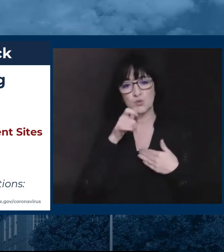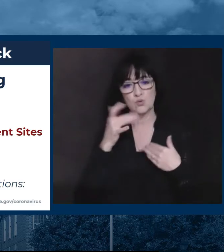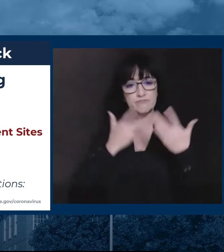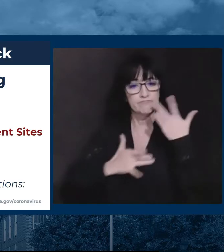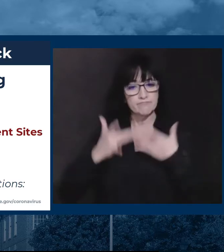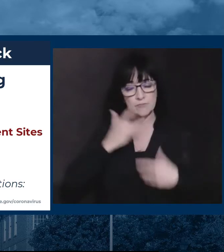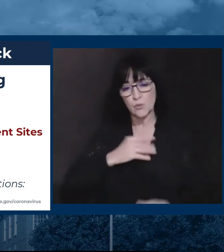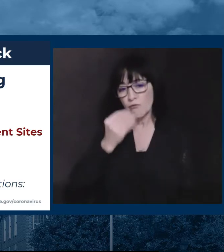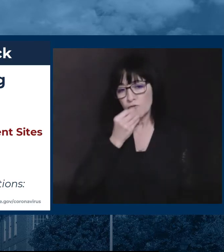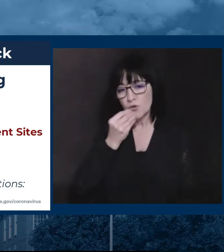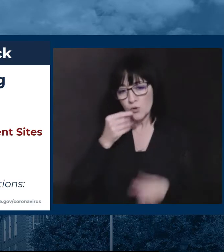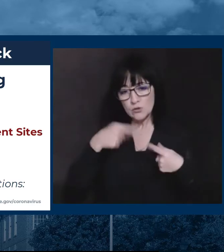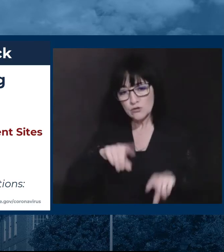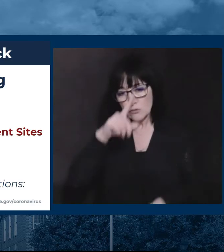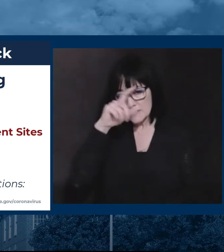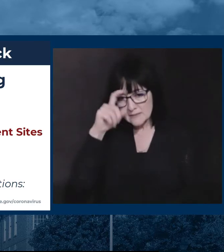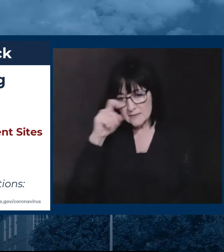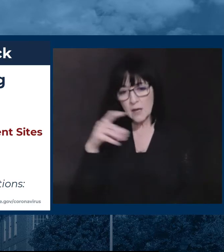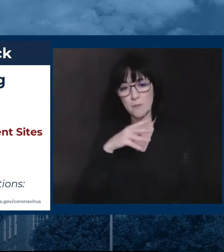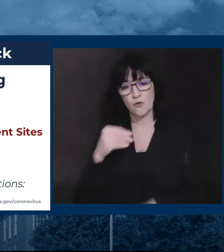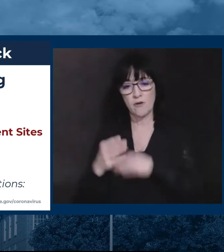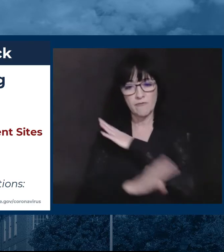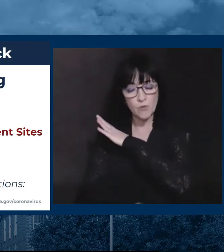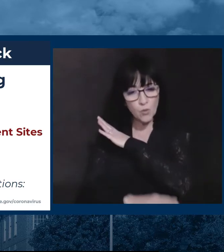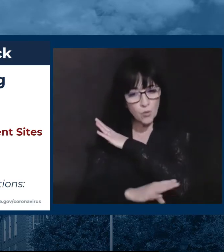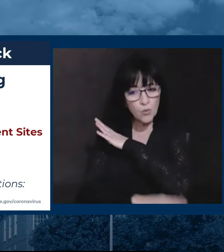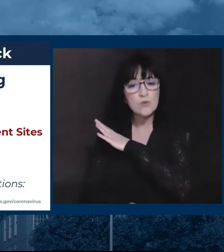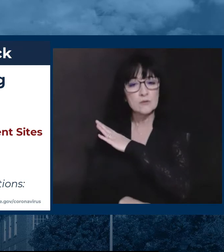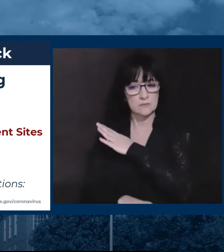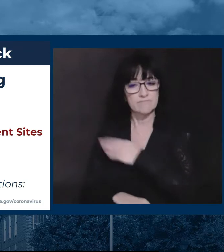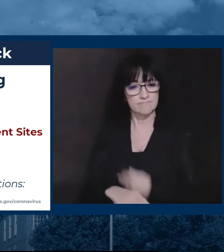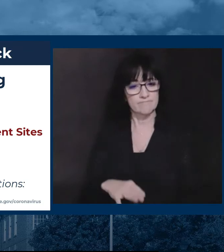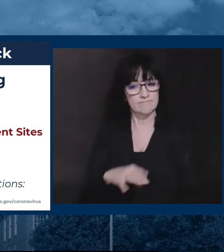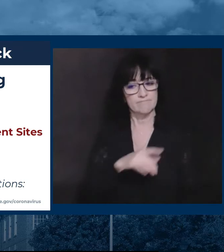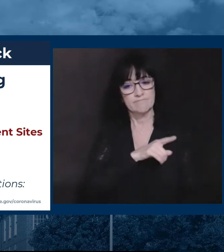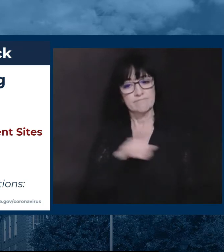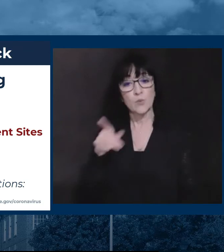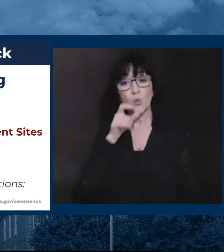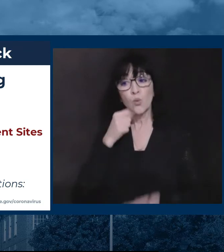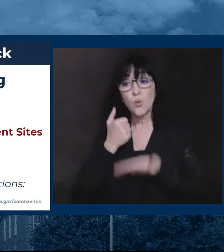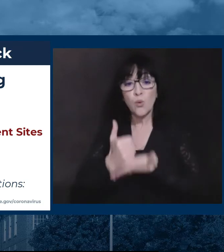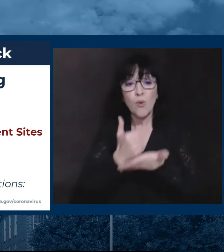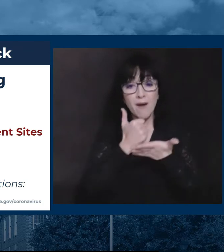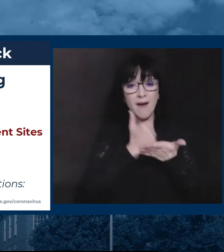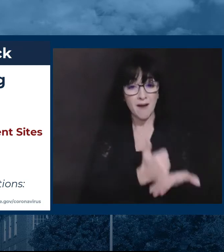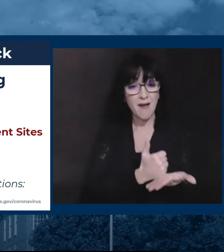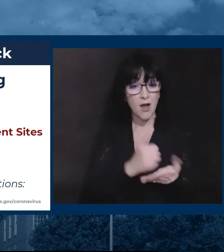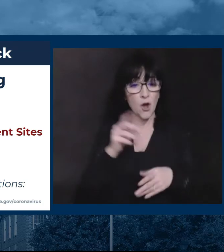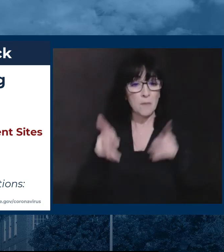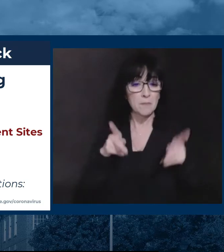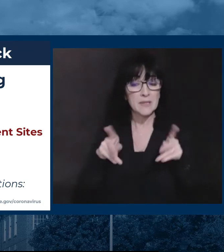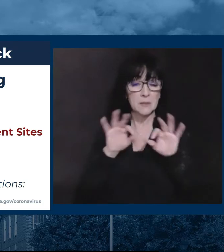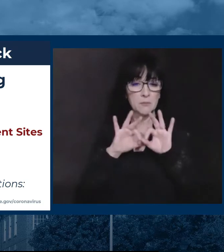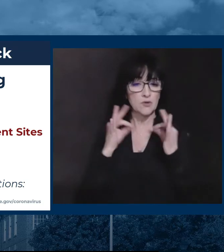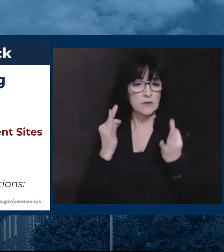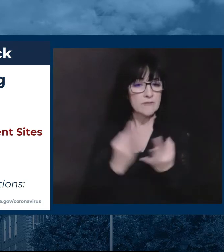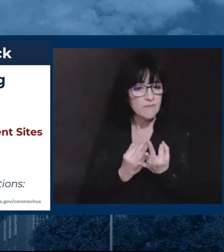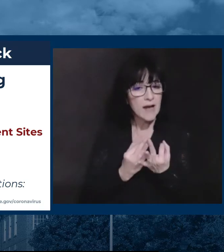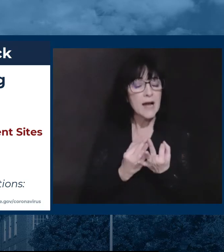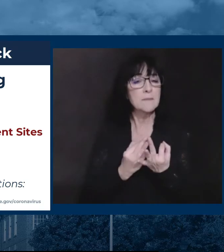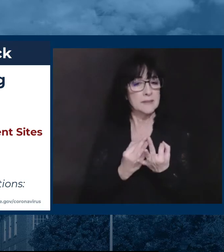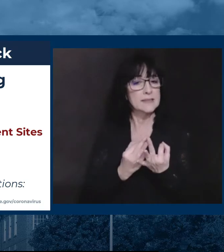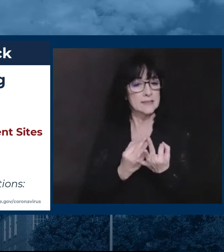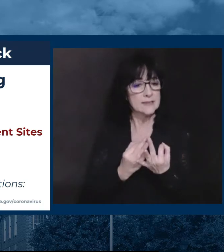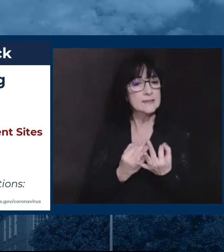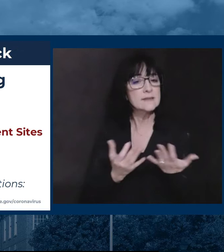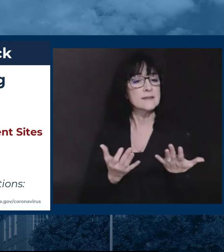classrooms, and those who've been doing remote learning as well, and those teachers who've been doing both at the same time, very